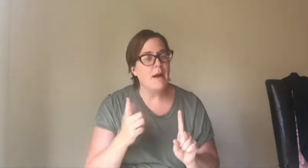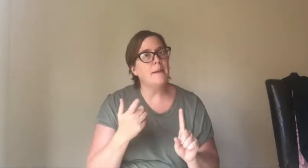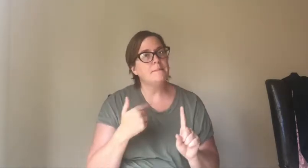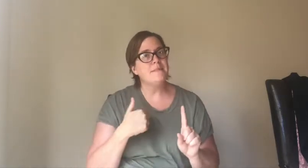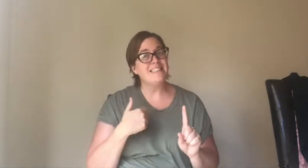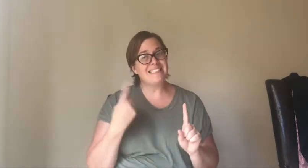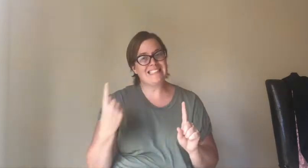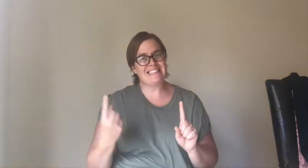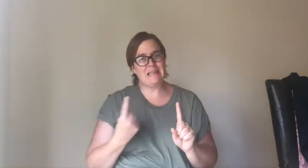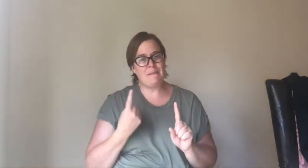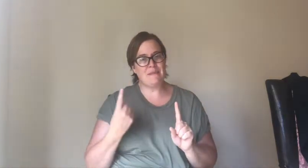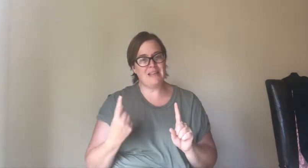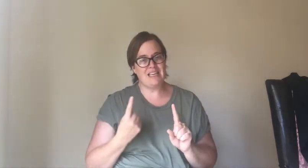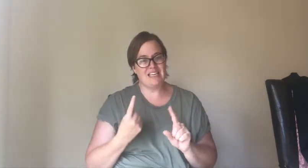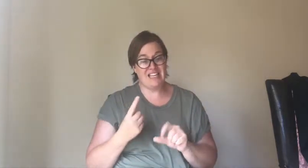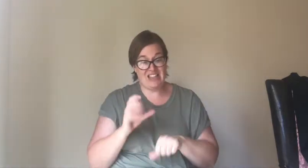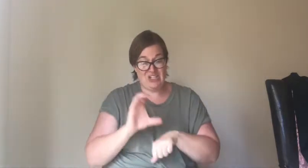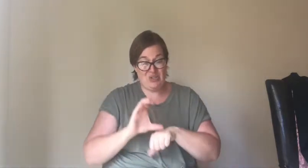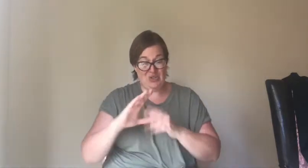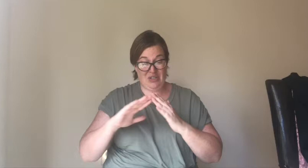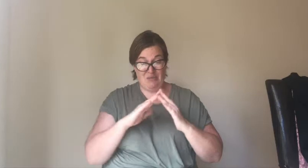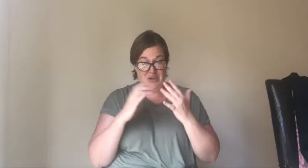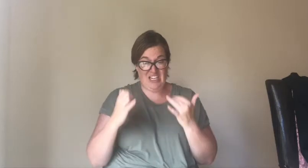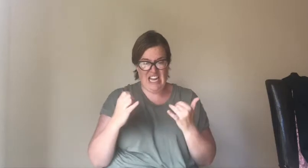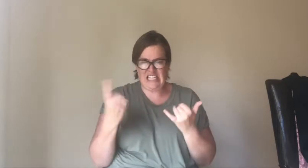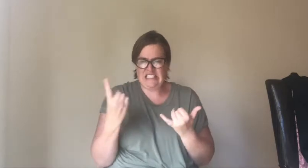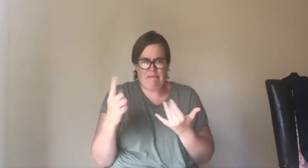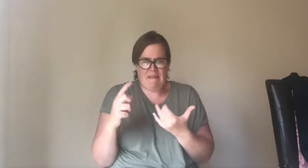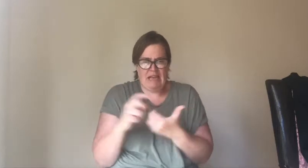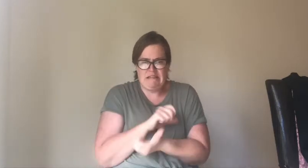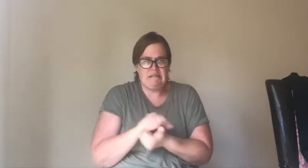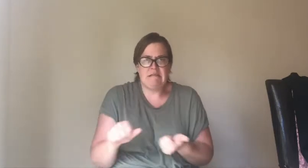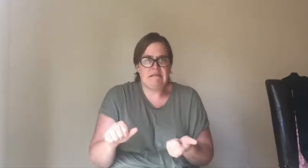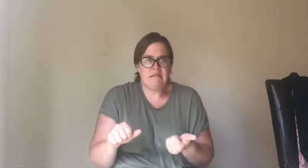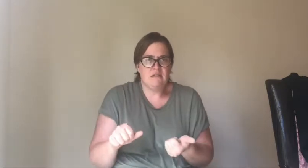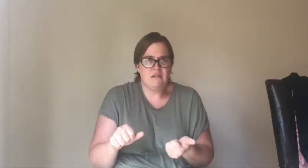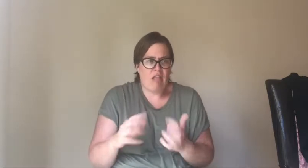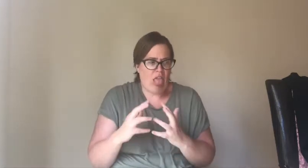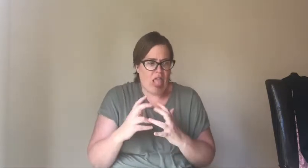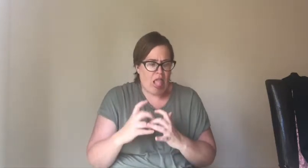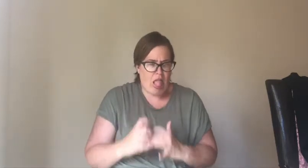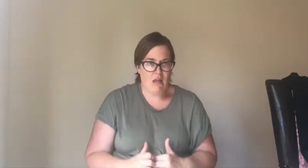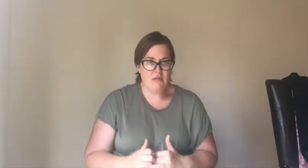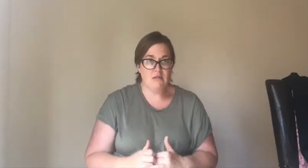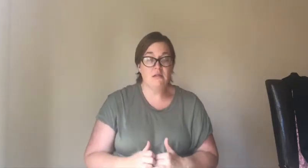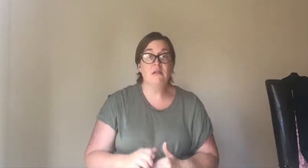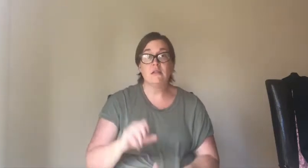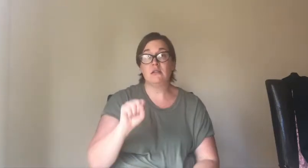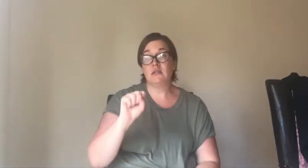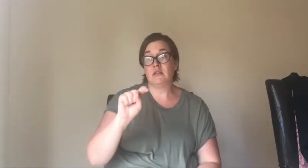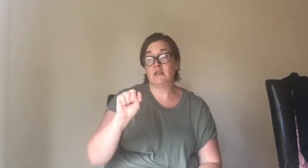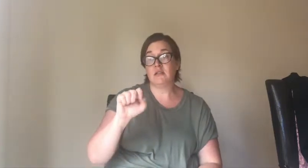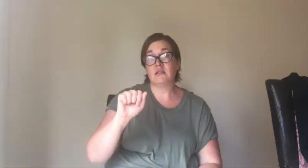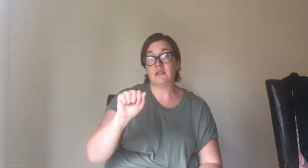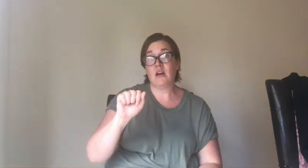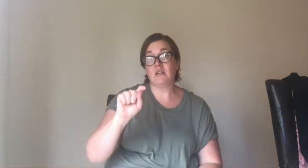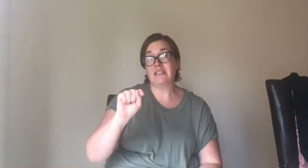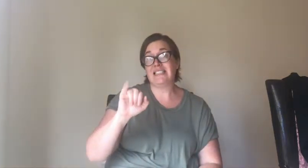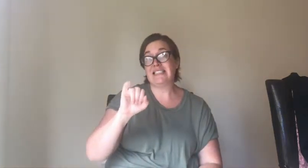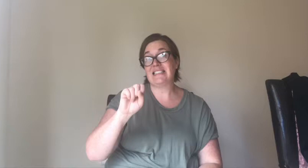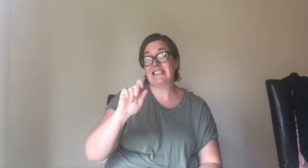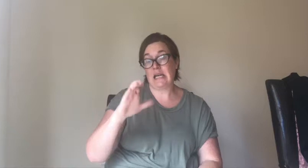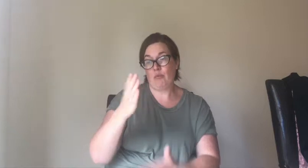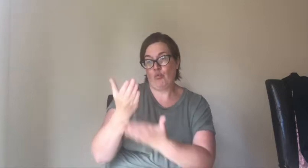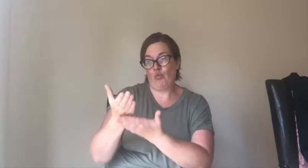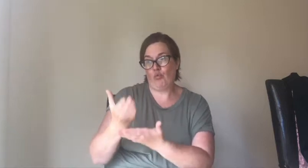everyone else. And that's why he's persecuted. The greatest threat for God's people is not persecution, it's assimilation. Well,